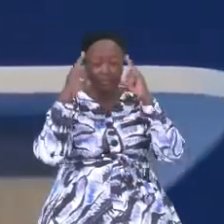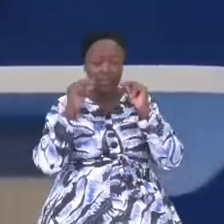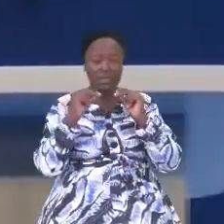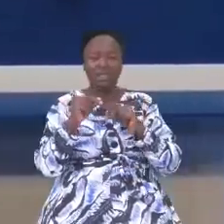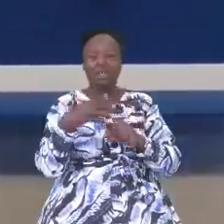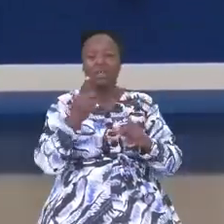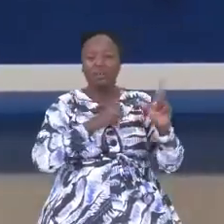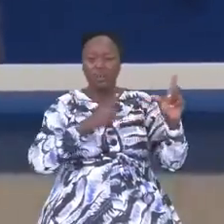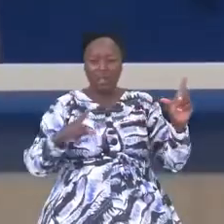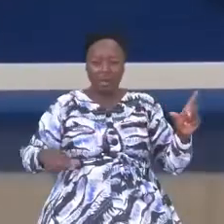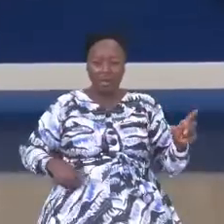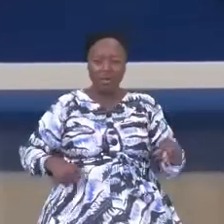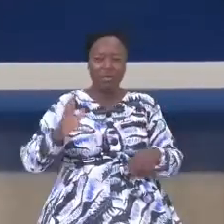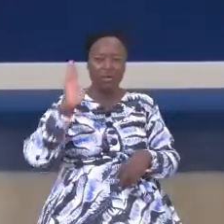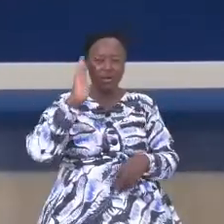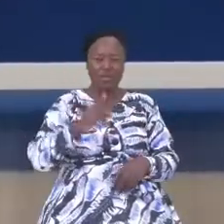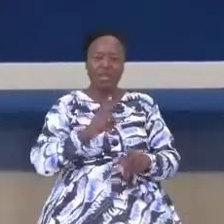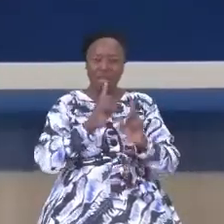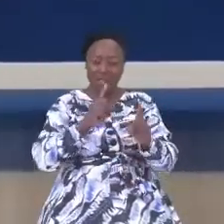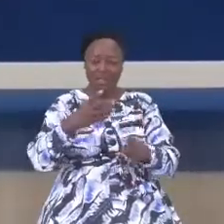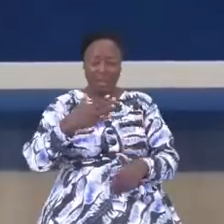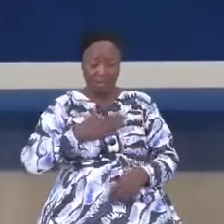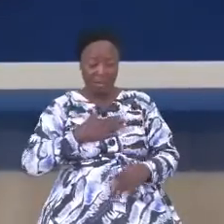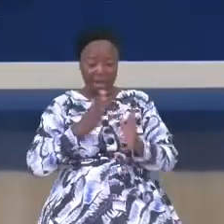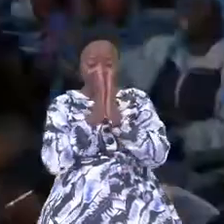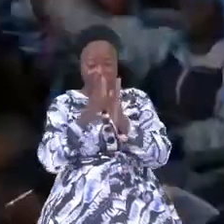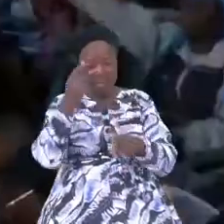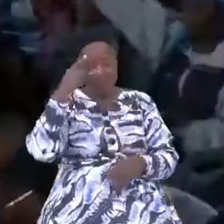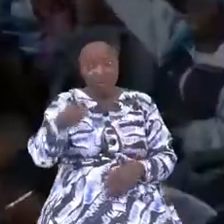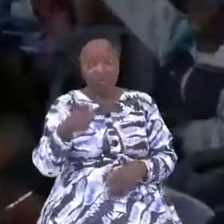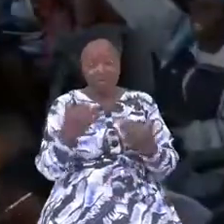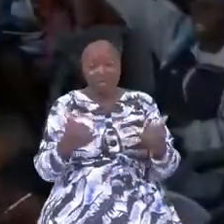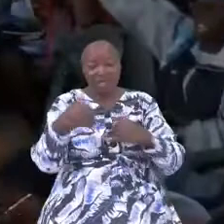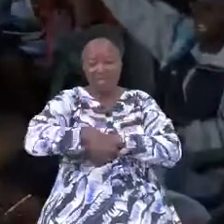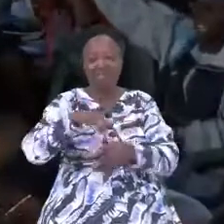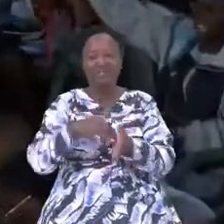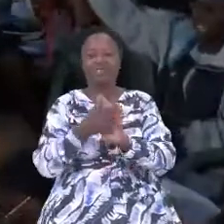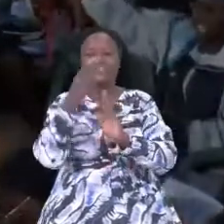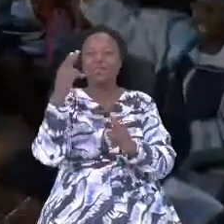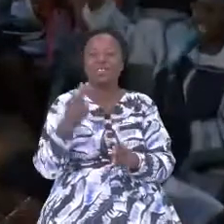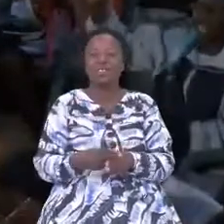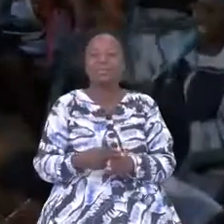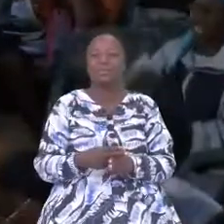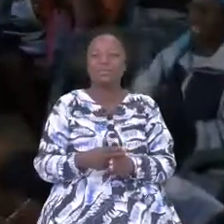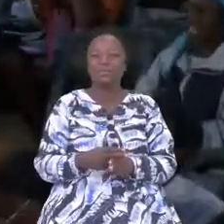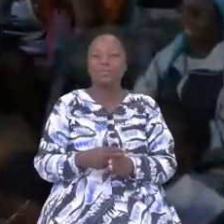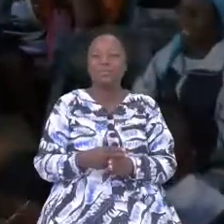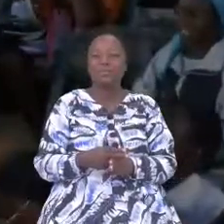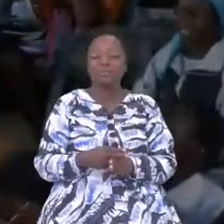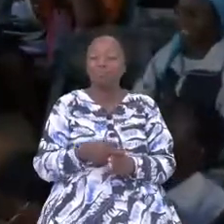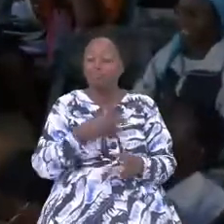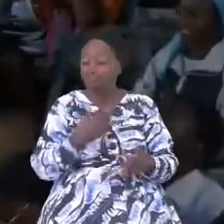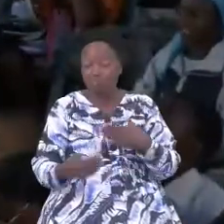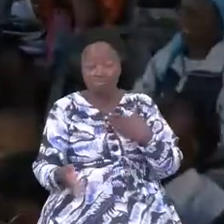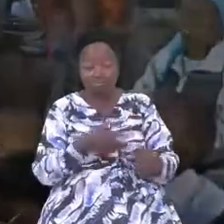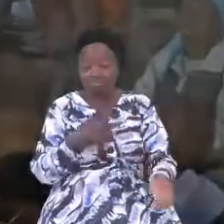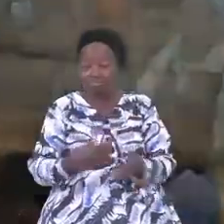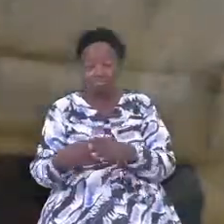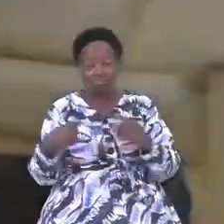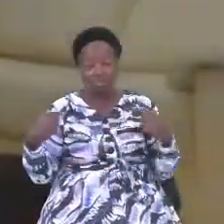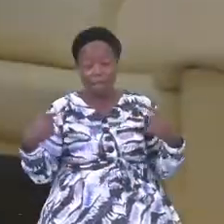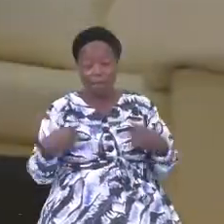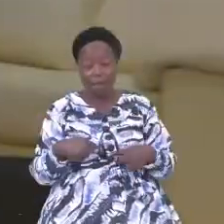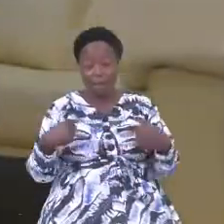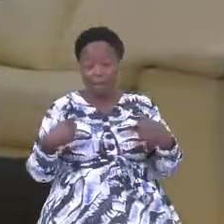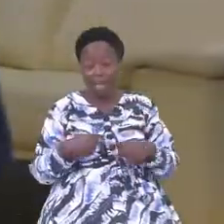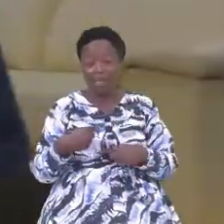Lord will answer my prayer for you tonight in Jesus' name. Whatever pain, whatever